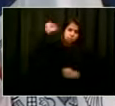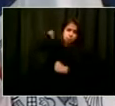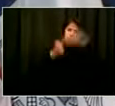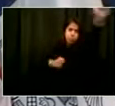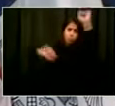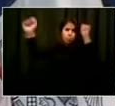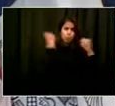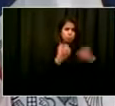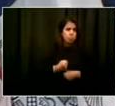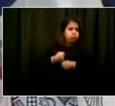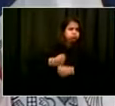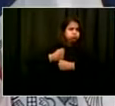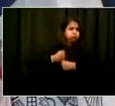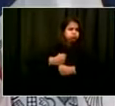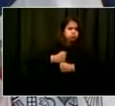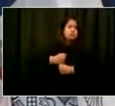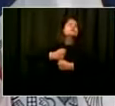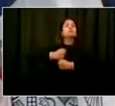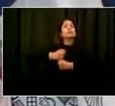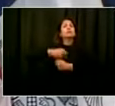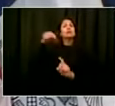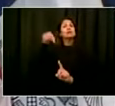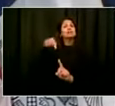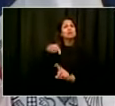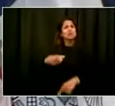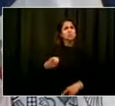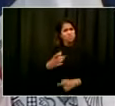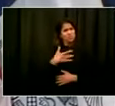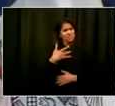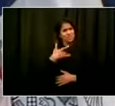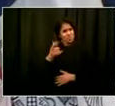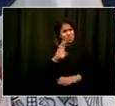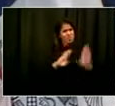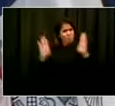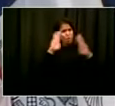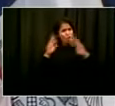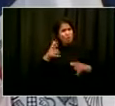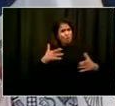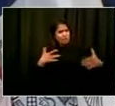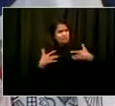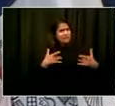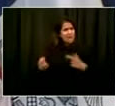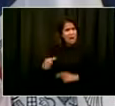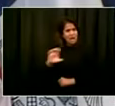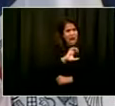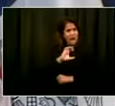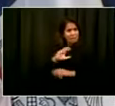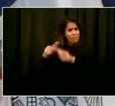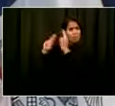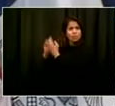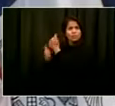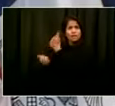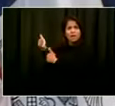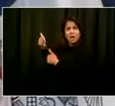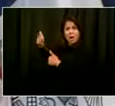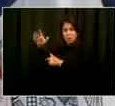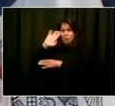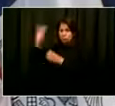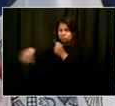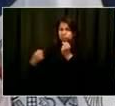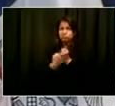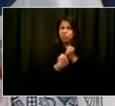president. Doesn't that concern you at all? Gersh, again, I wish I could help people understand what I've